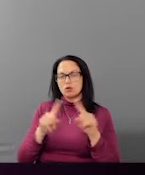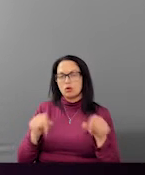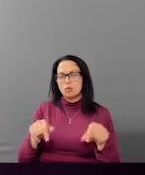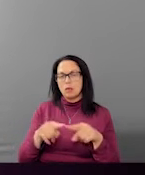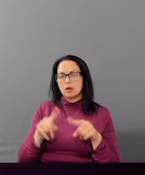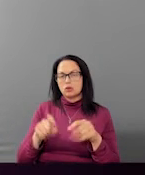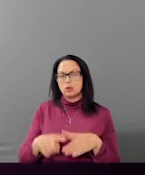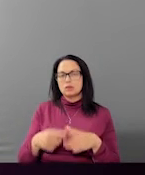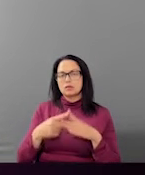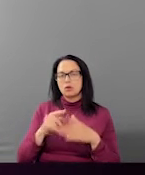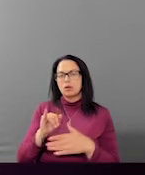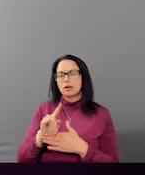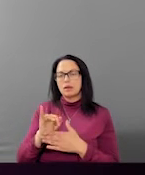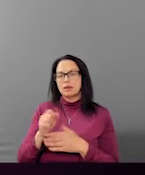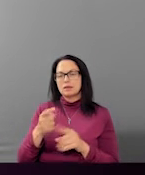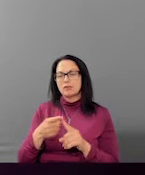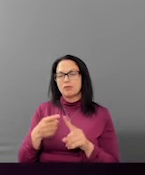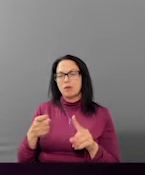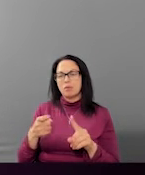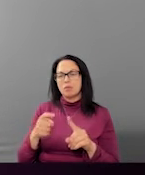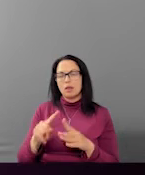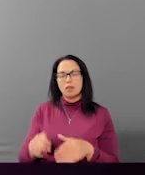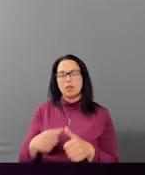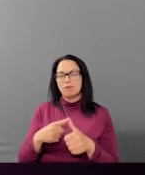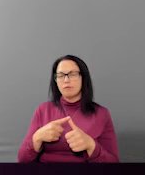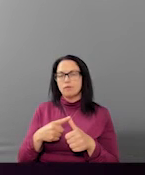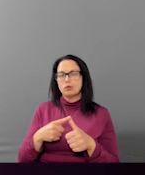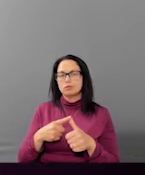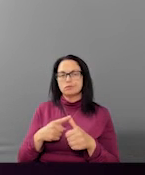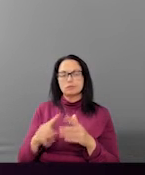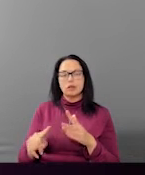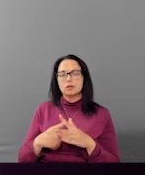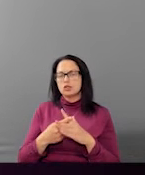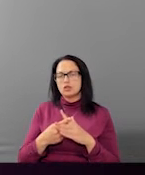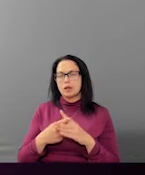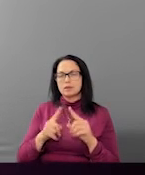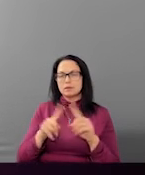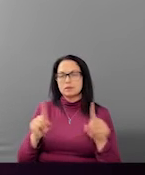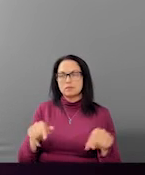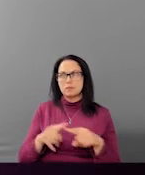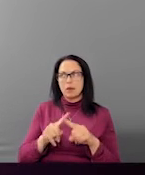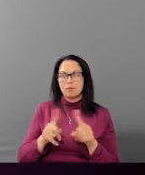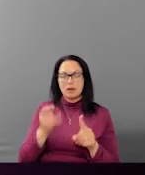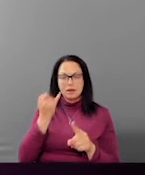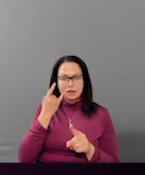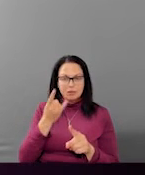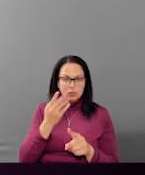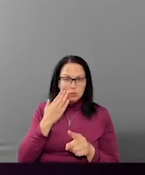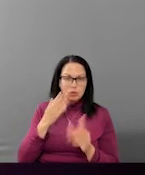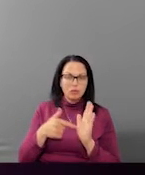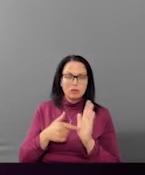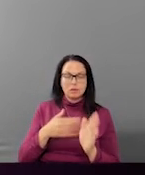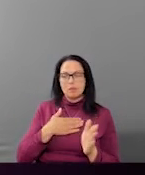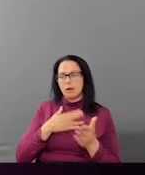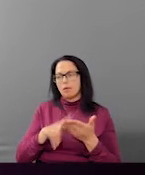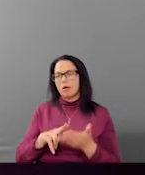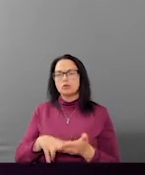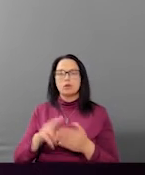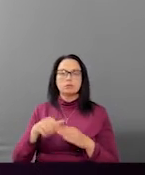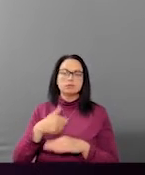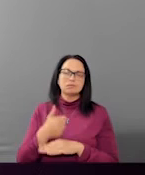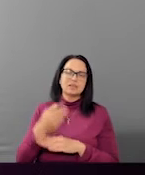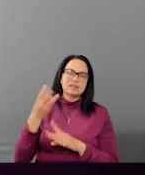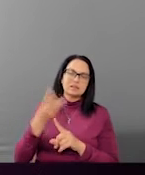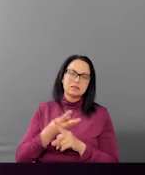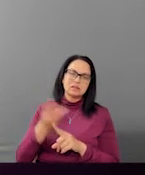start indexing from the very first block of Ethereum, the Genesis block. But if you know, for example, my contract was deployed 6 months